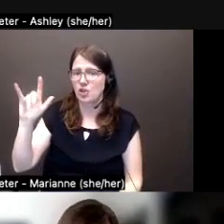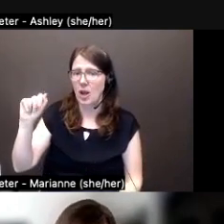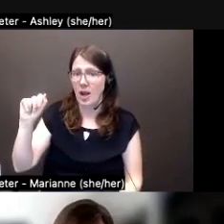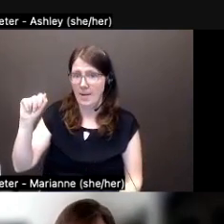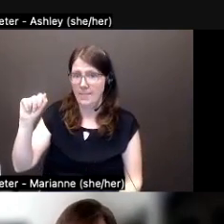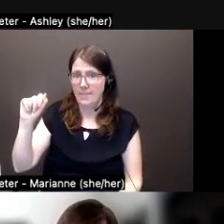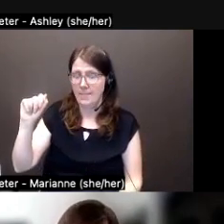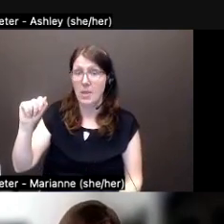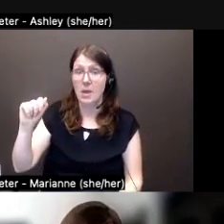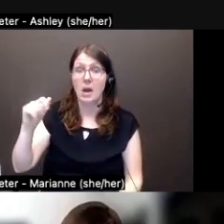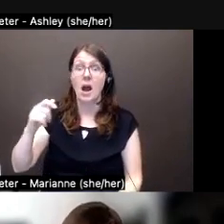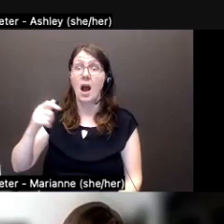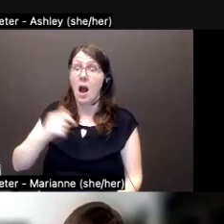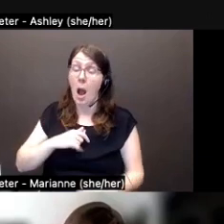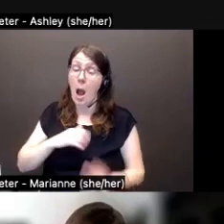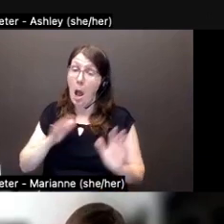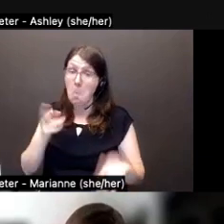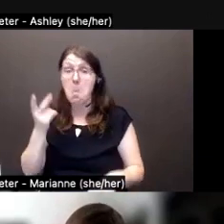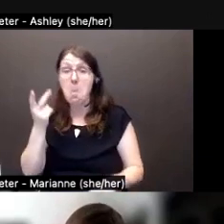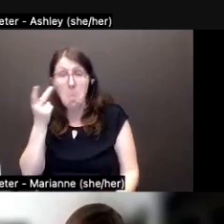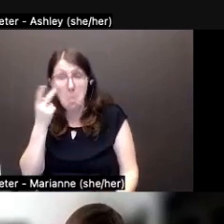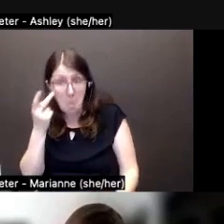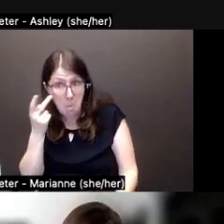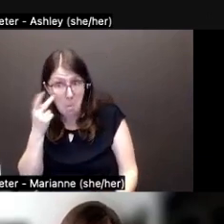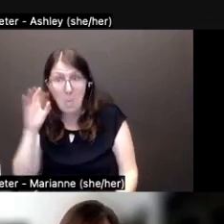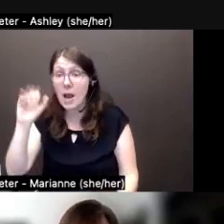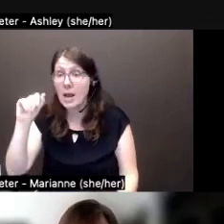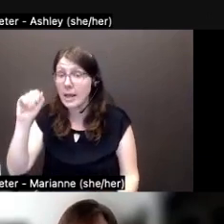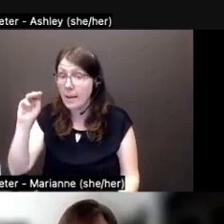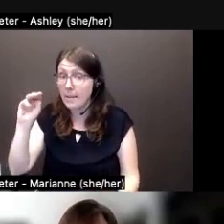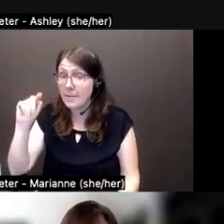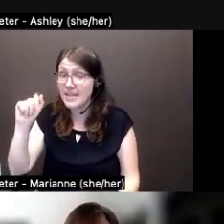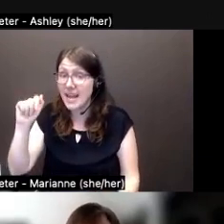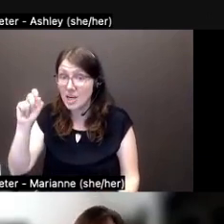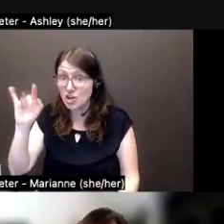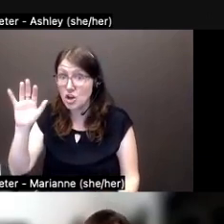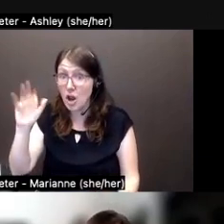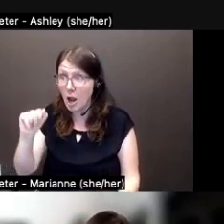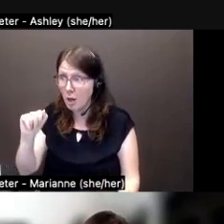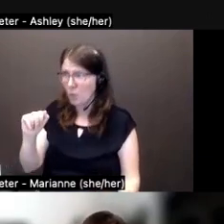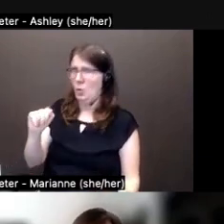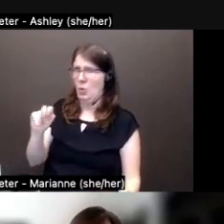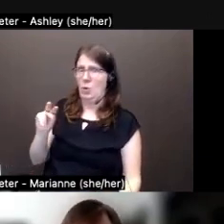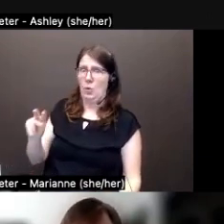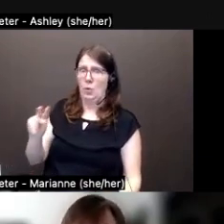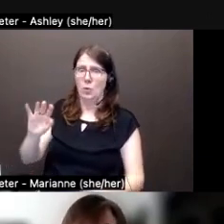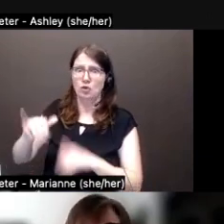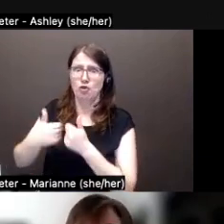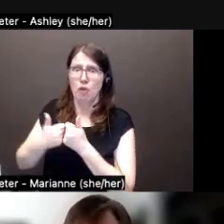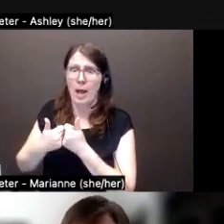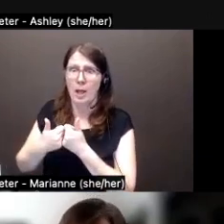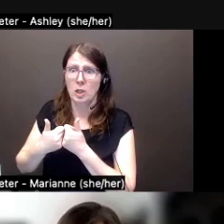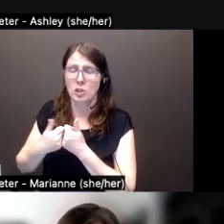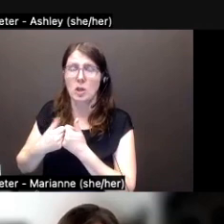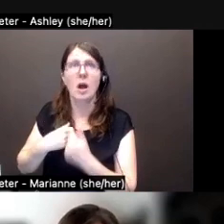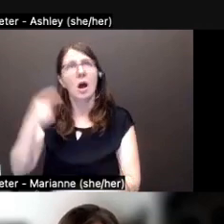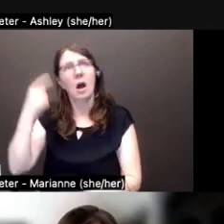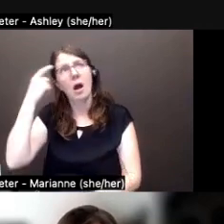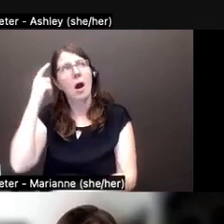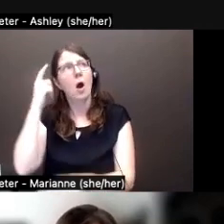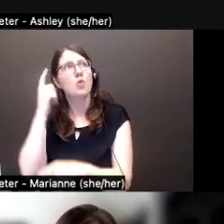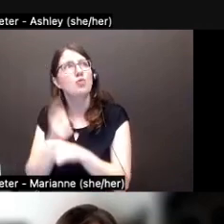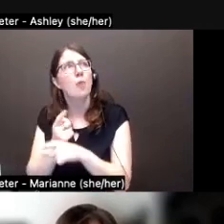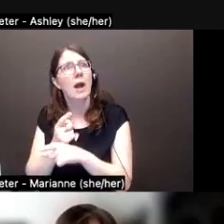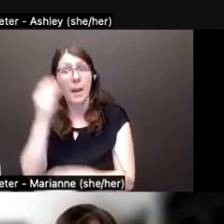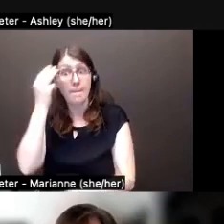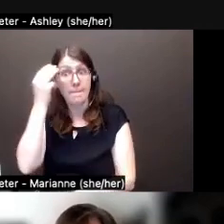Monica during a coaching session when we just got into the pandemic, and she had mentioned